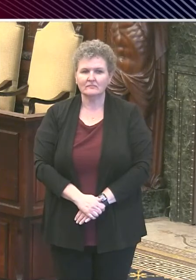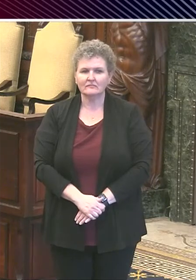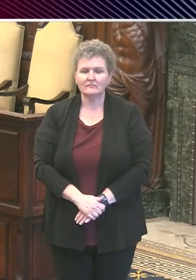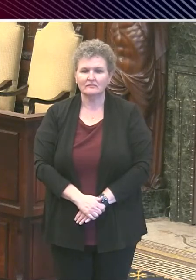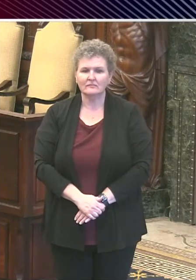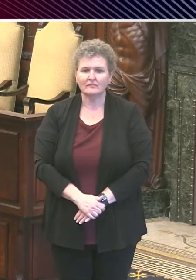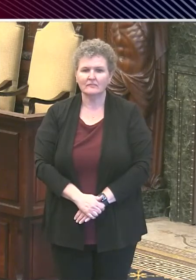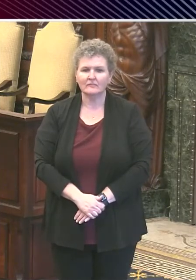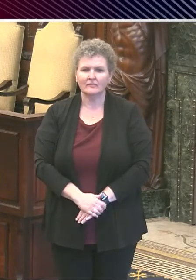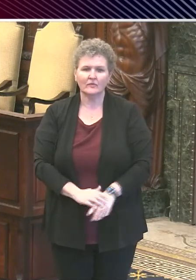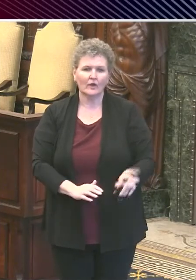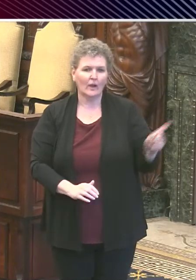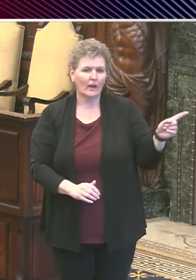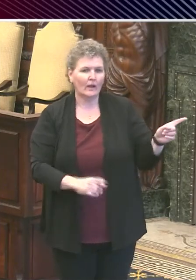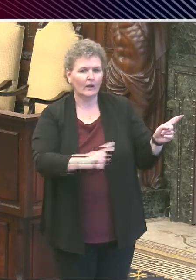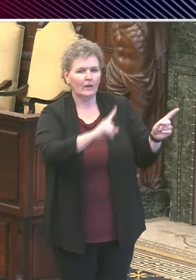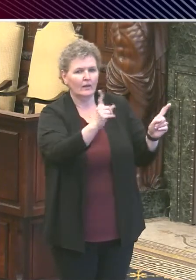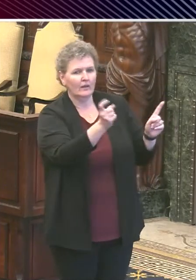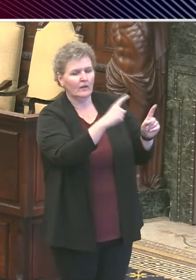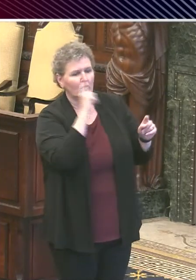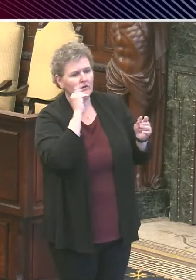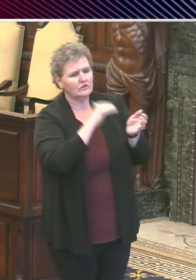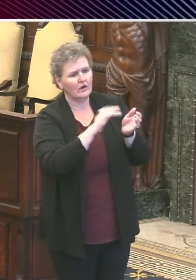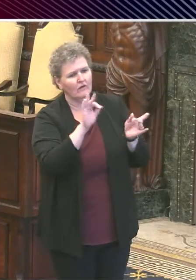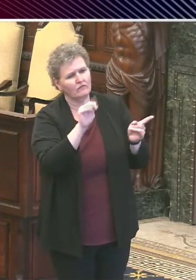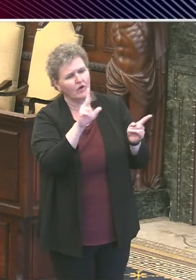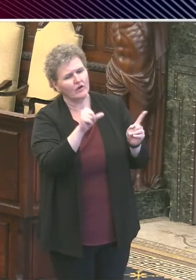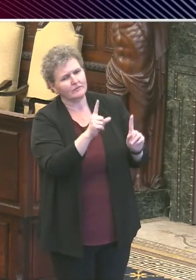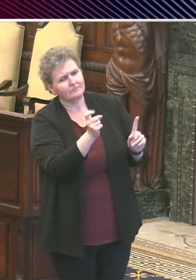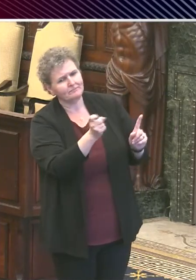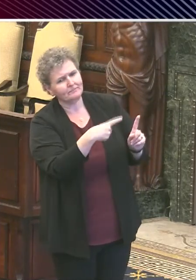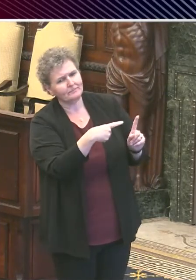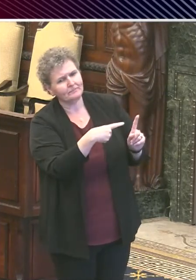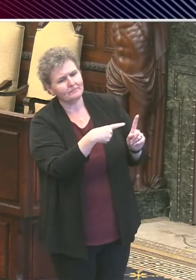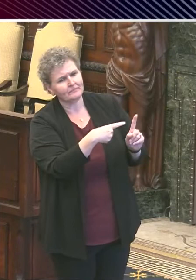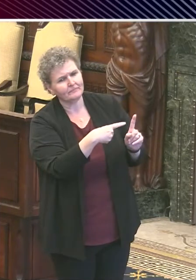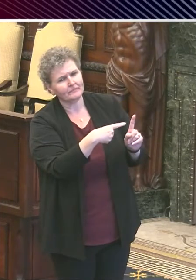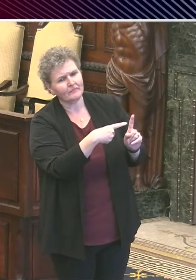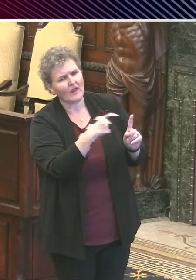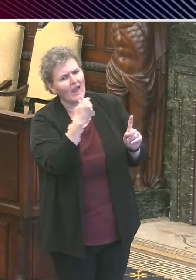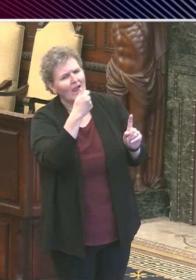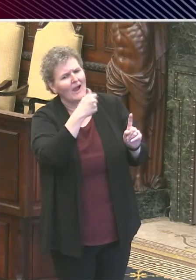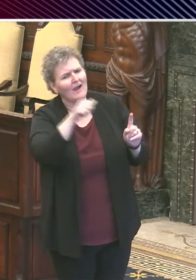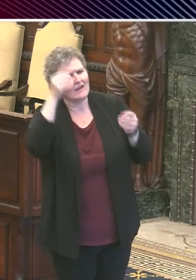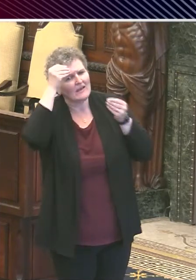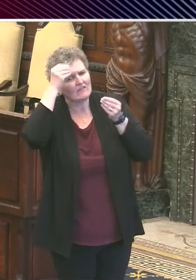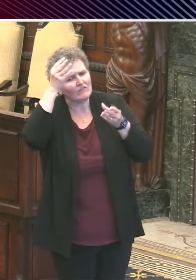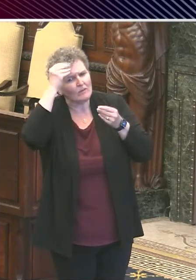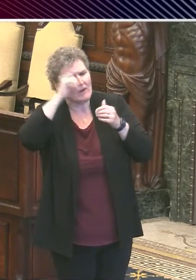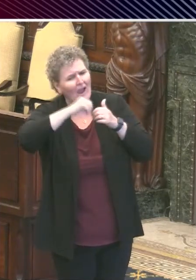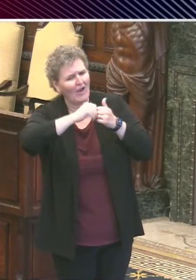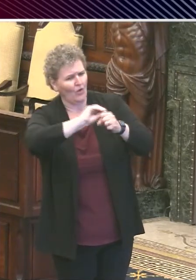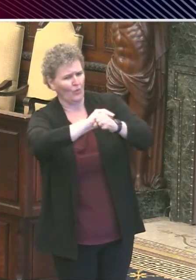My first question is to Dr. Farley. I would like to know if you have any information on how coronavirus has affected the Hispanic community in